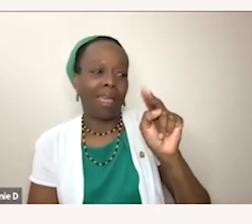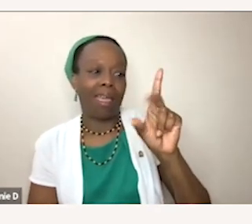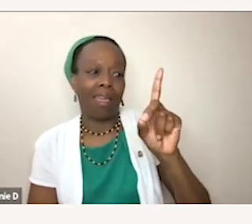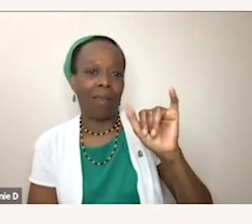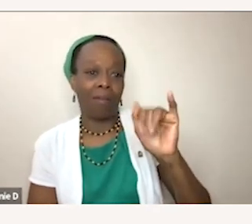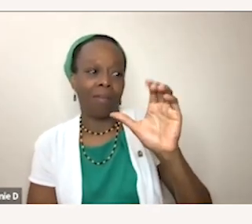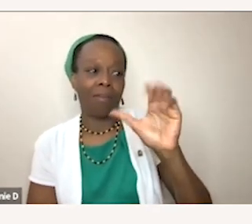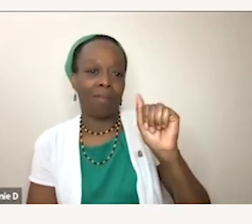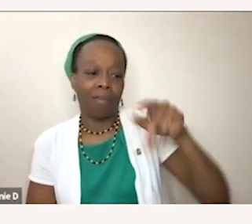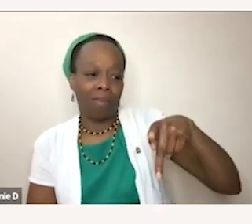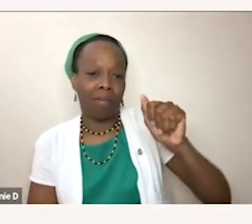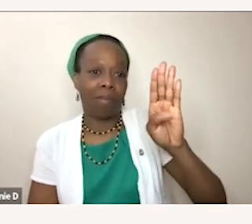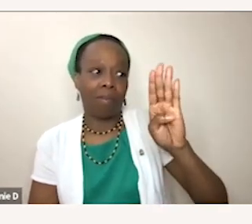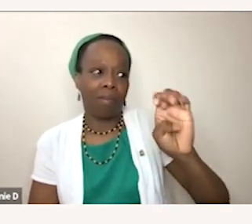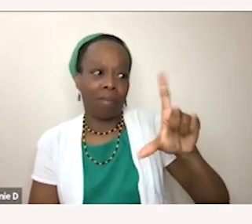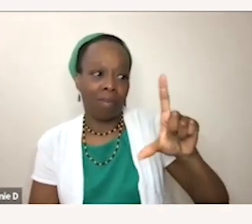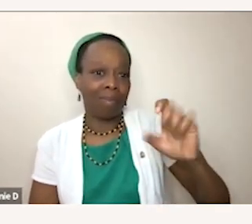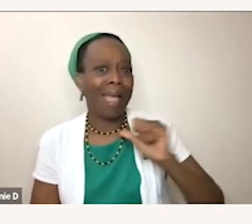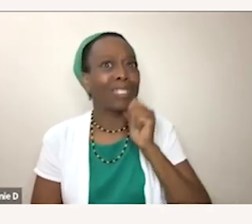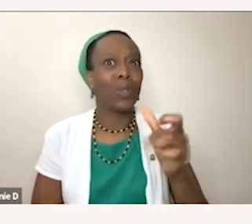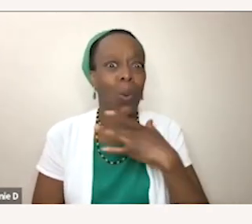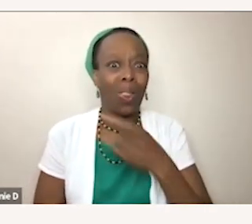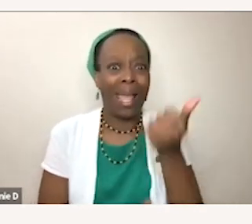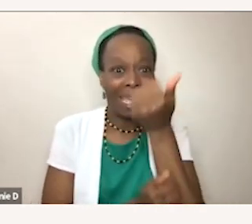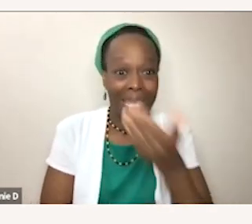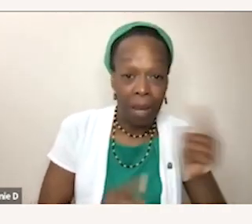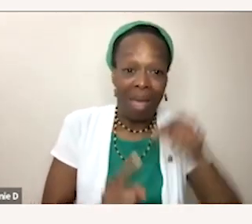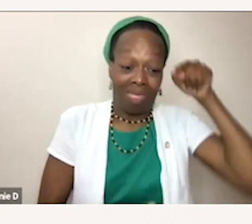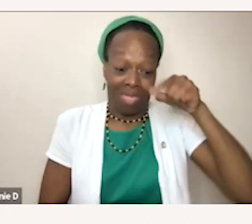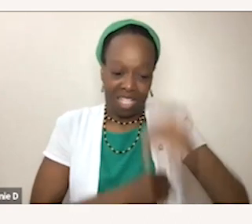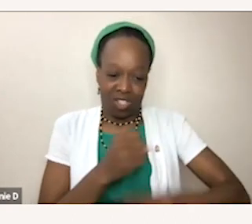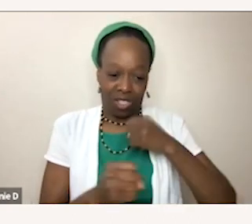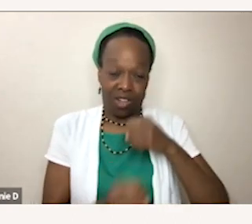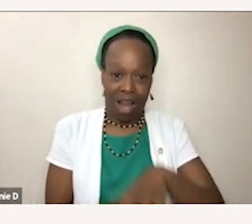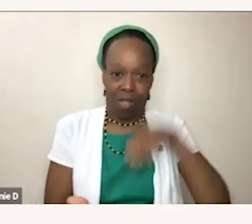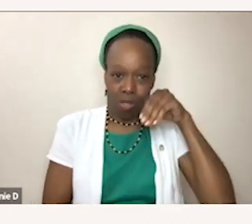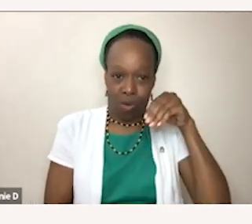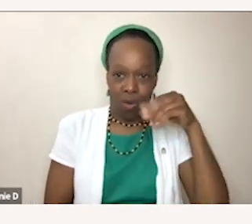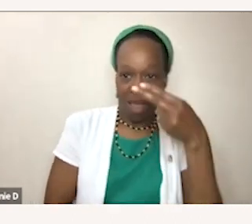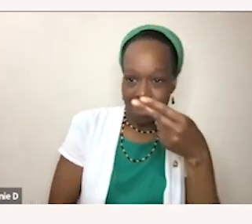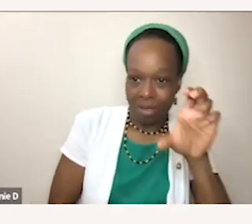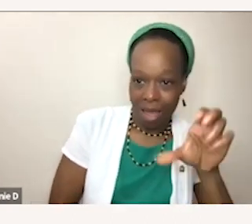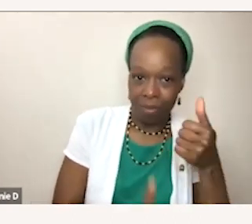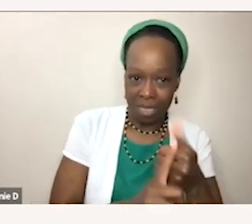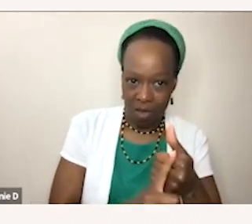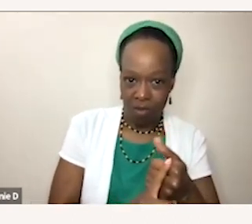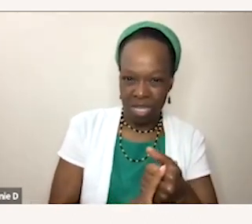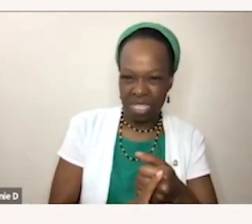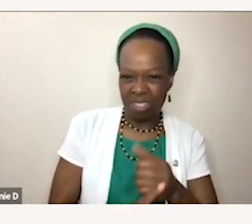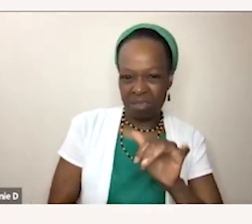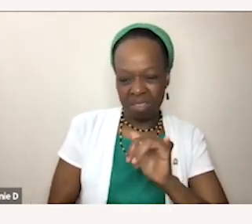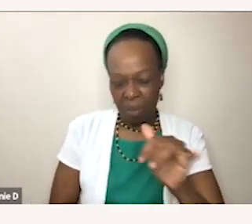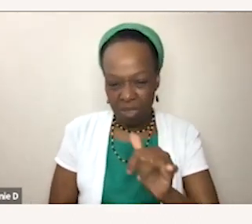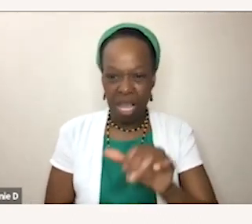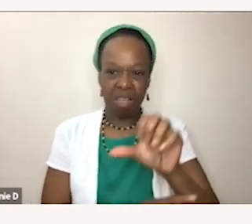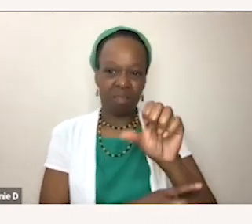this year did I learn that handicapped itself is actually considered a slur. I didn't know that. I